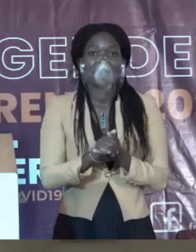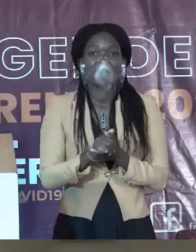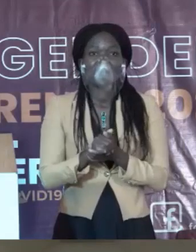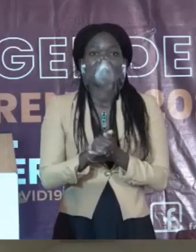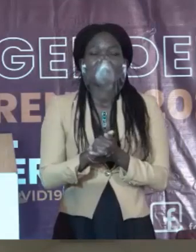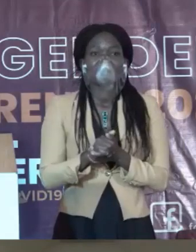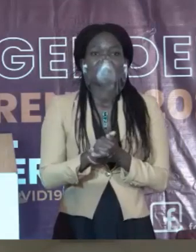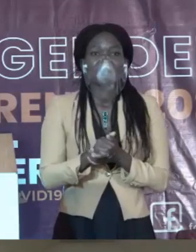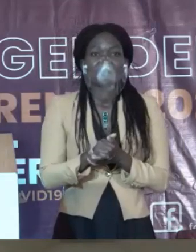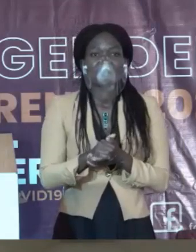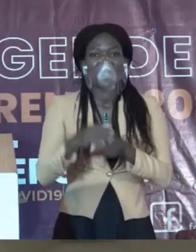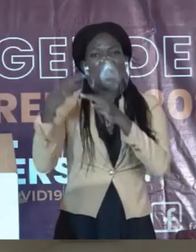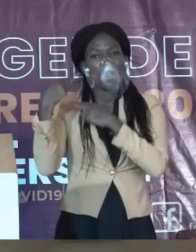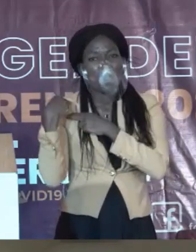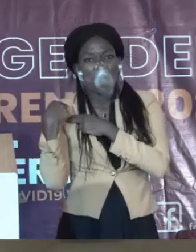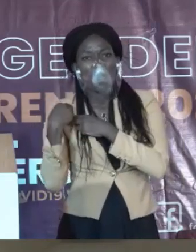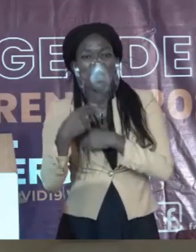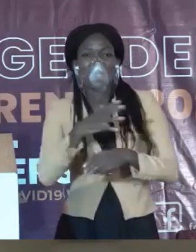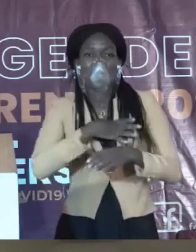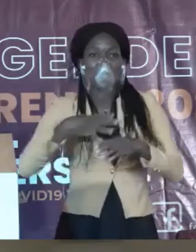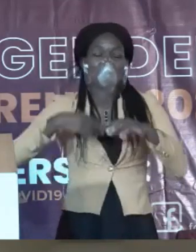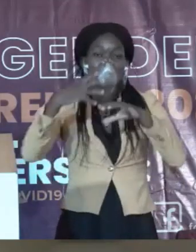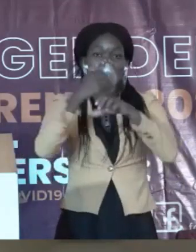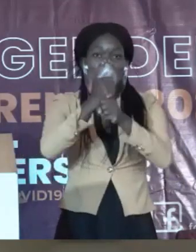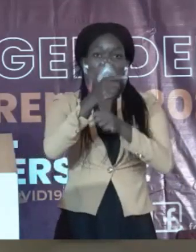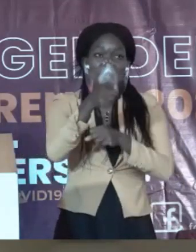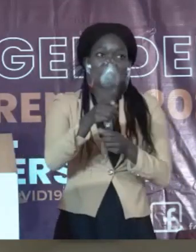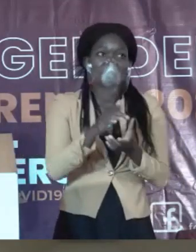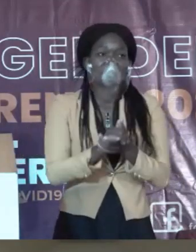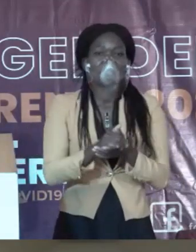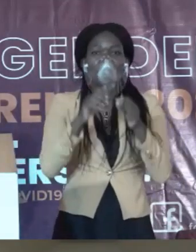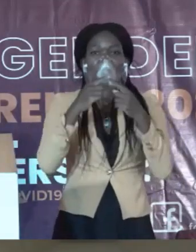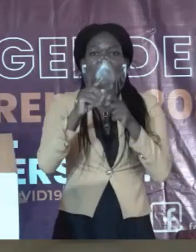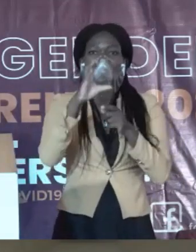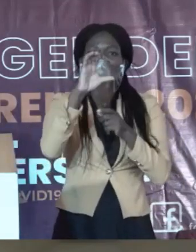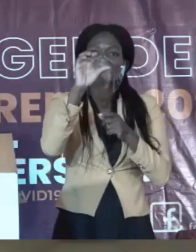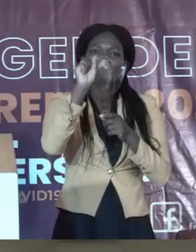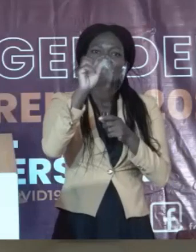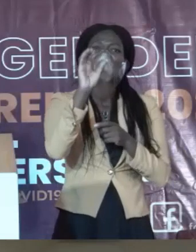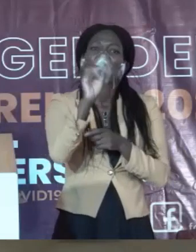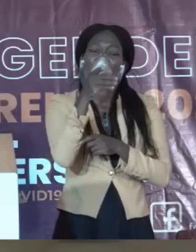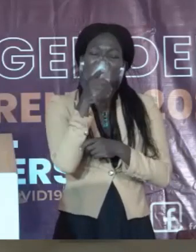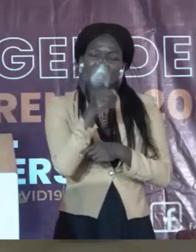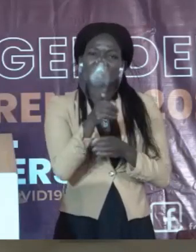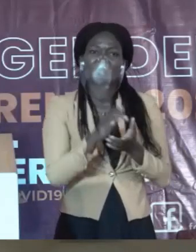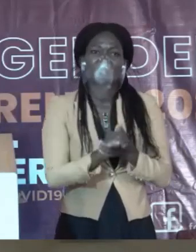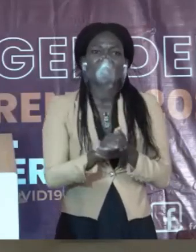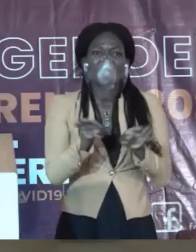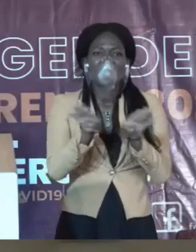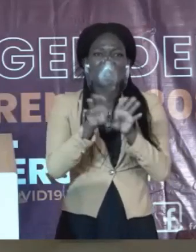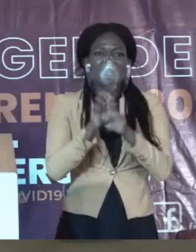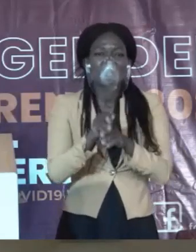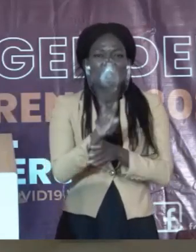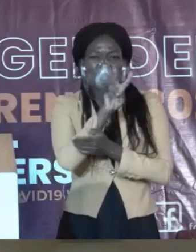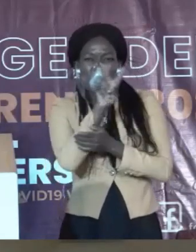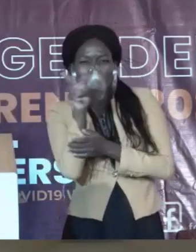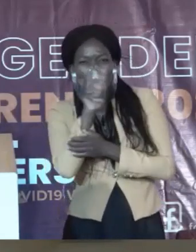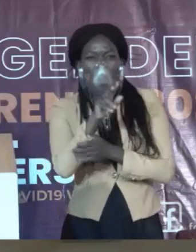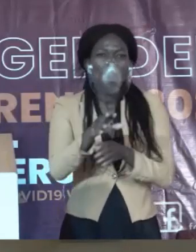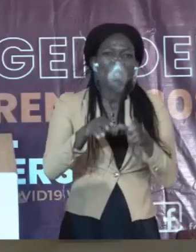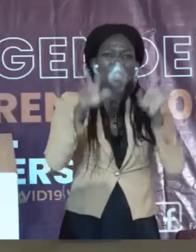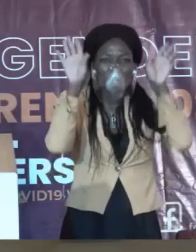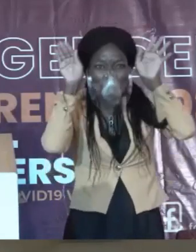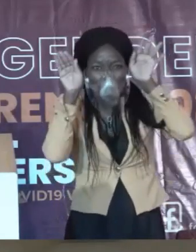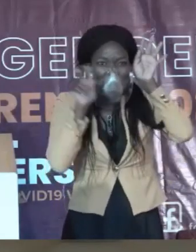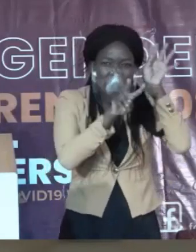of women's organizations and civil society is to be that watchdog in that space. And I